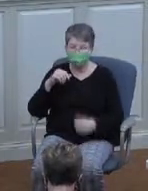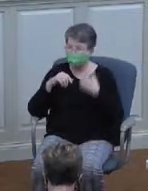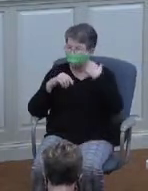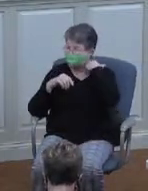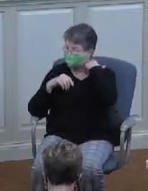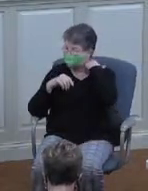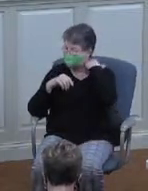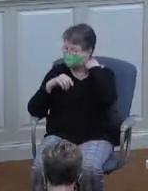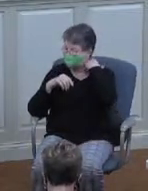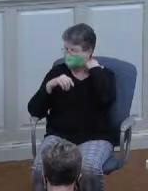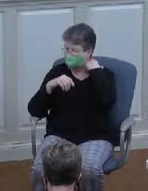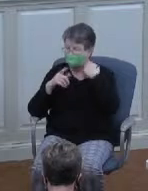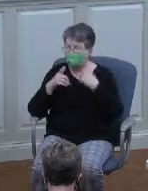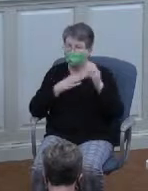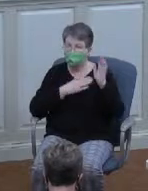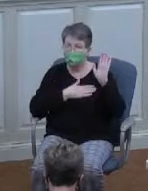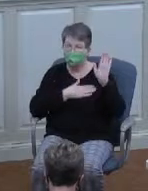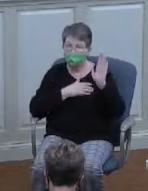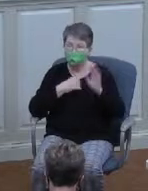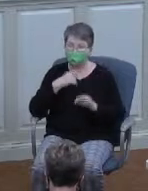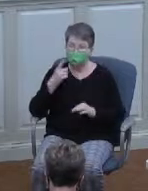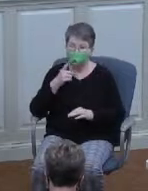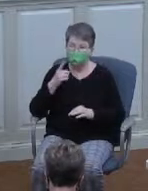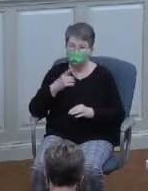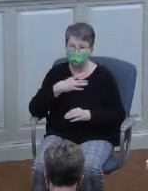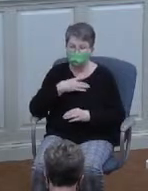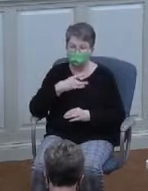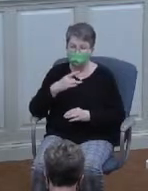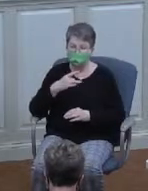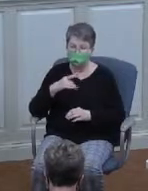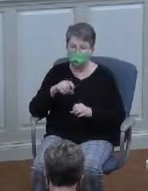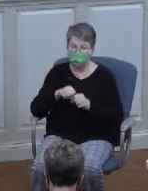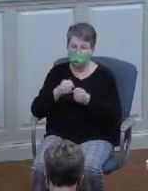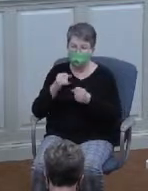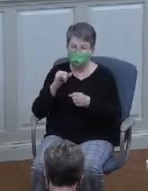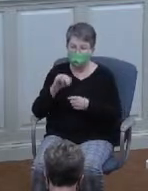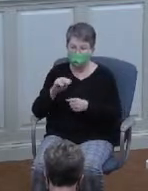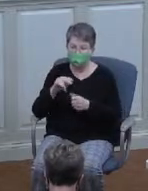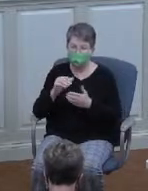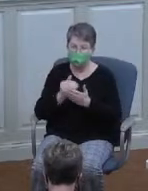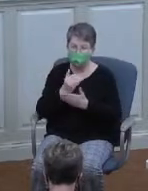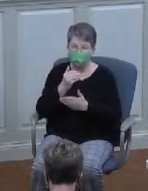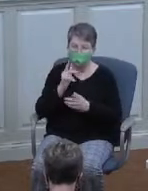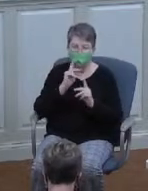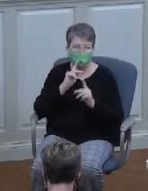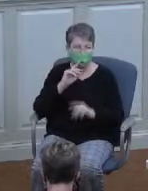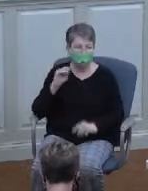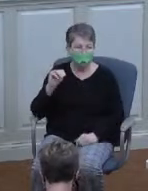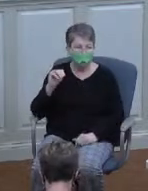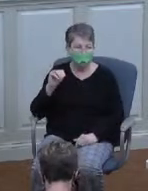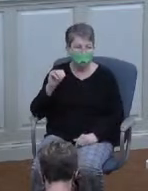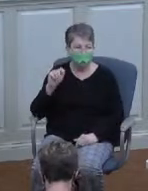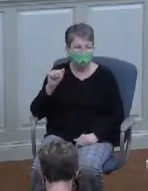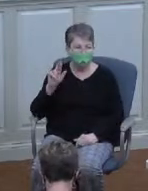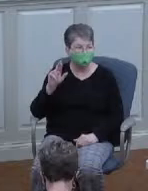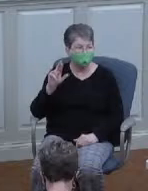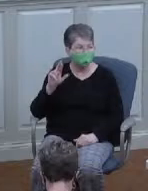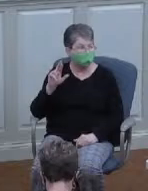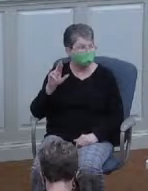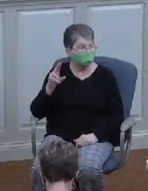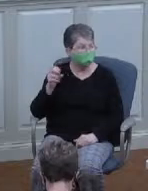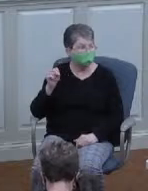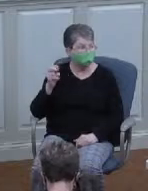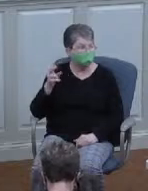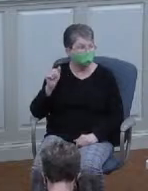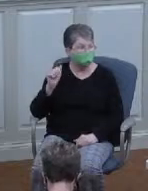Our next is Pledge of Allegiance, and I always like to break in the new people. So, Mr. Marshall Carrier, if you'll come up front. Marshall is our